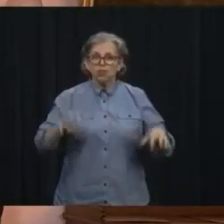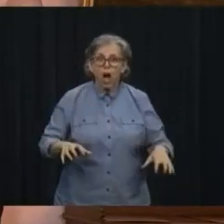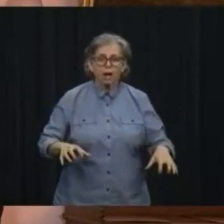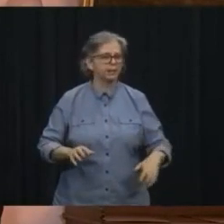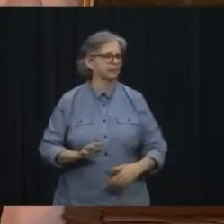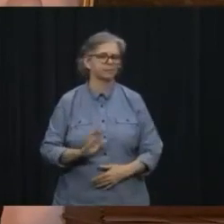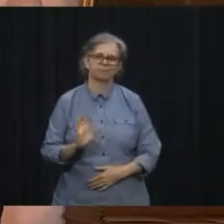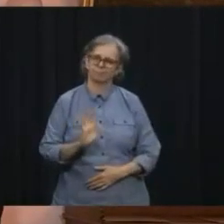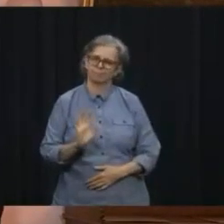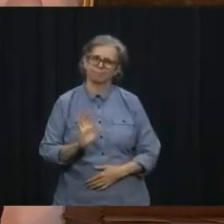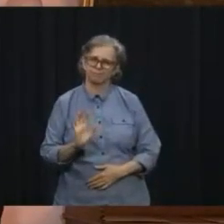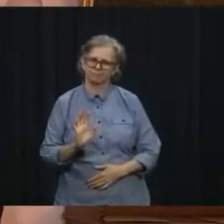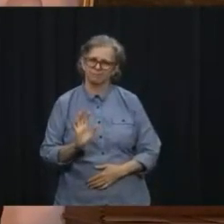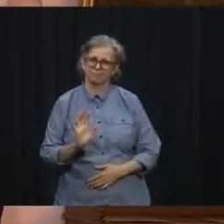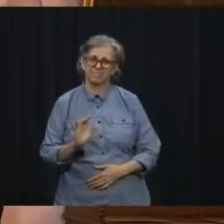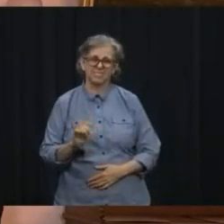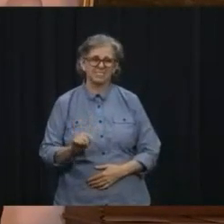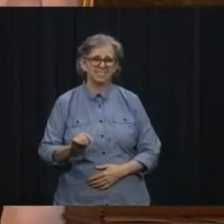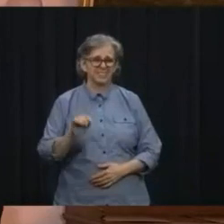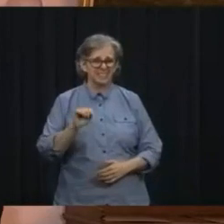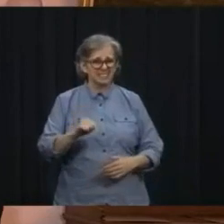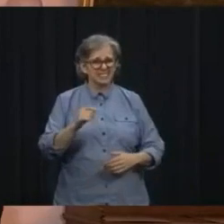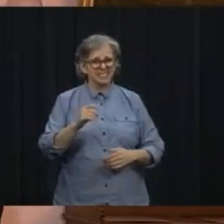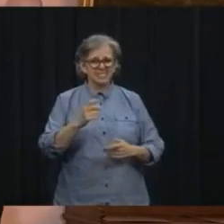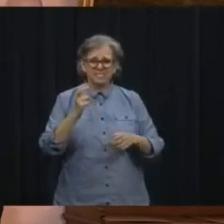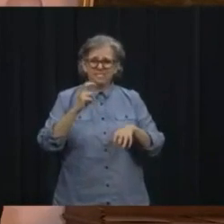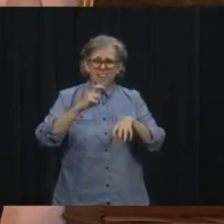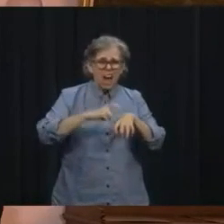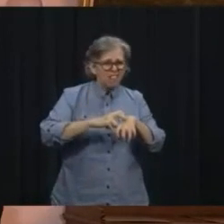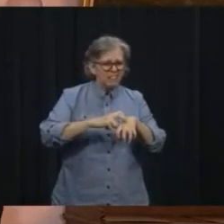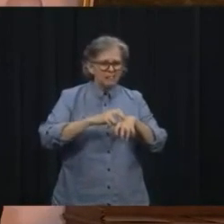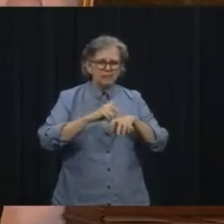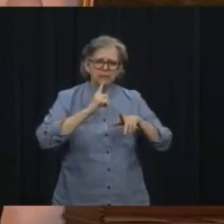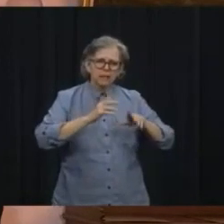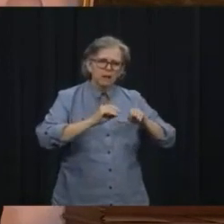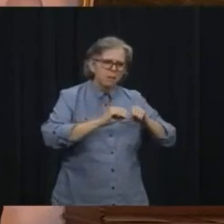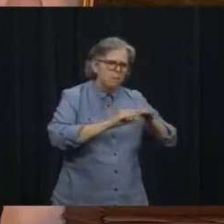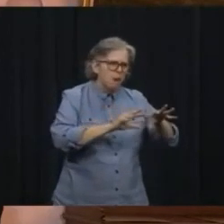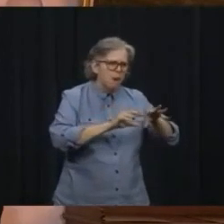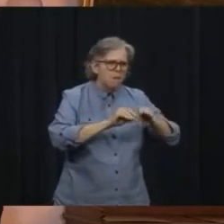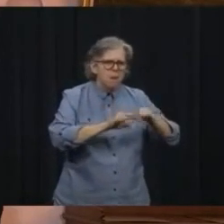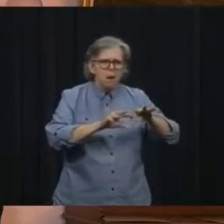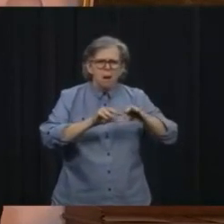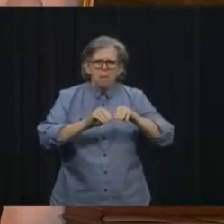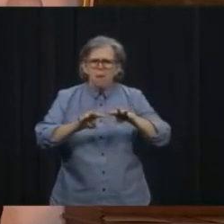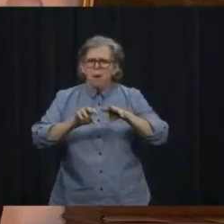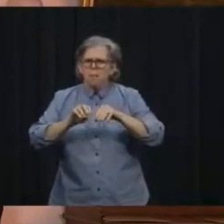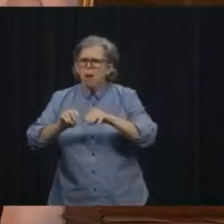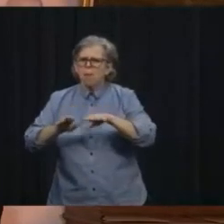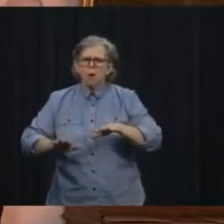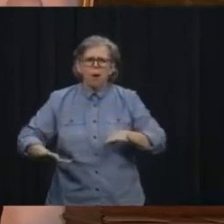virus, continues to infiltrate throughout our state.